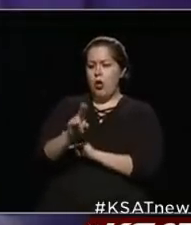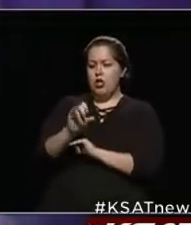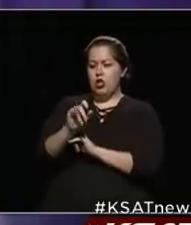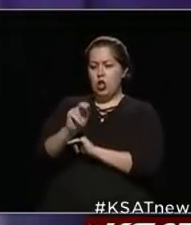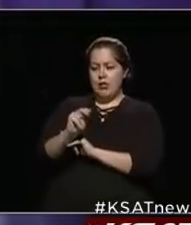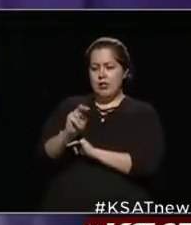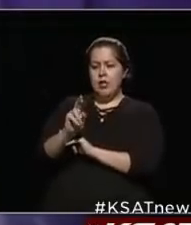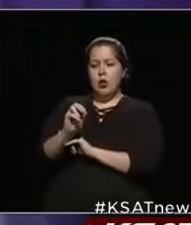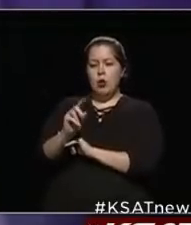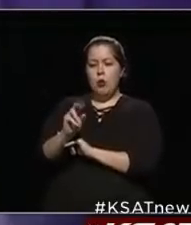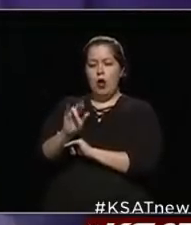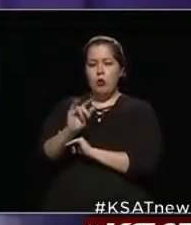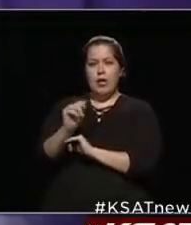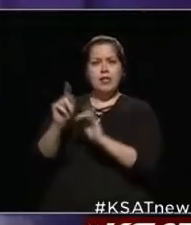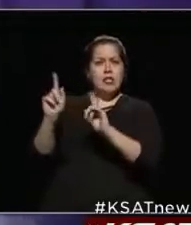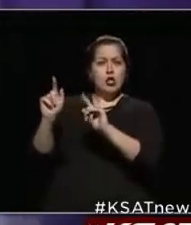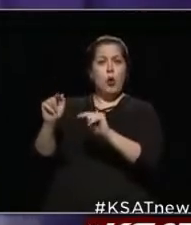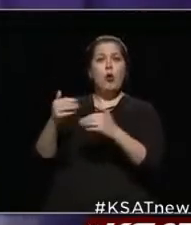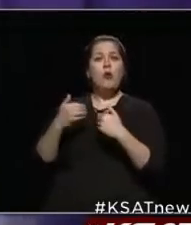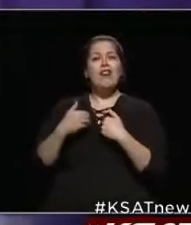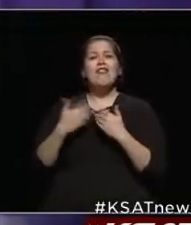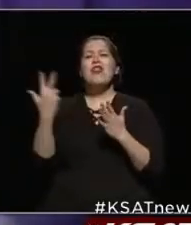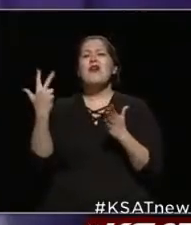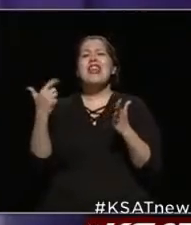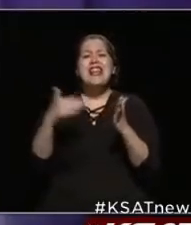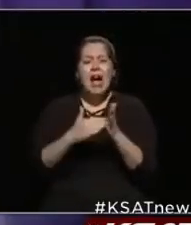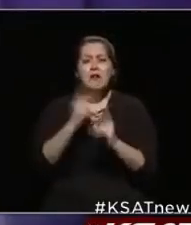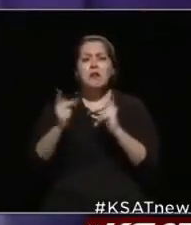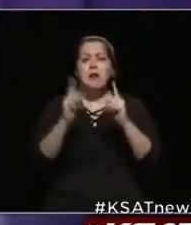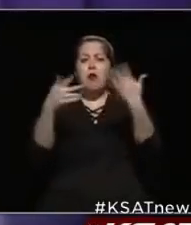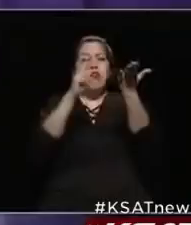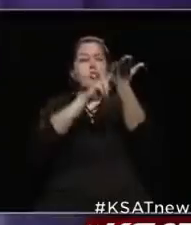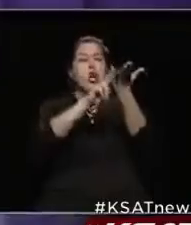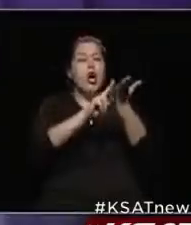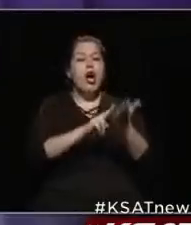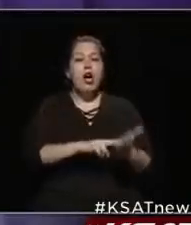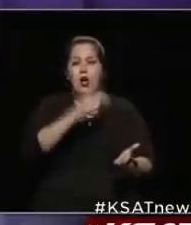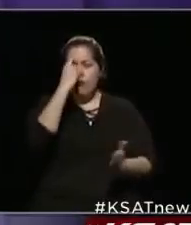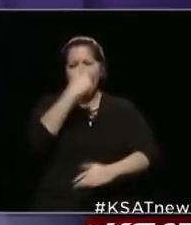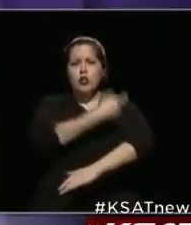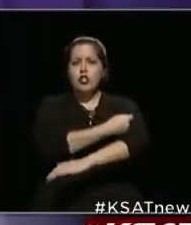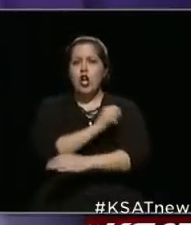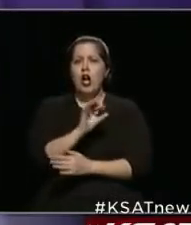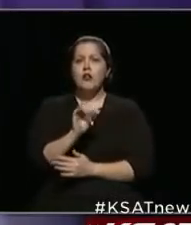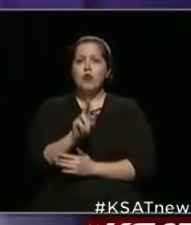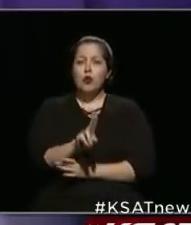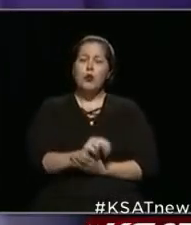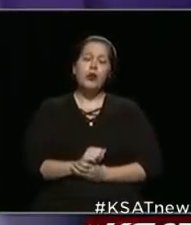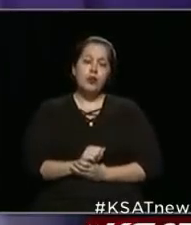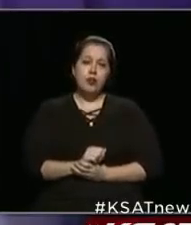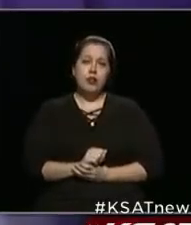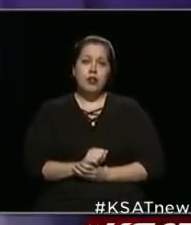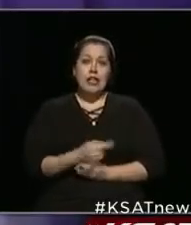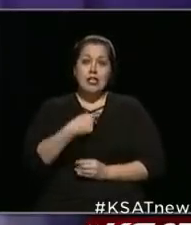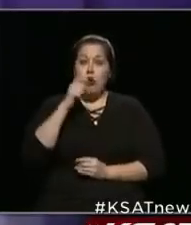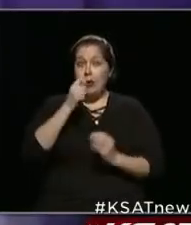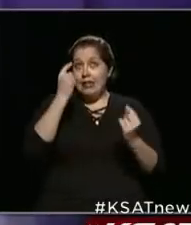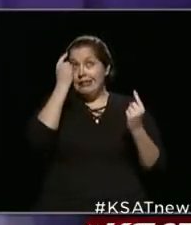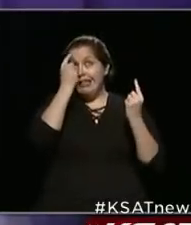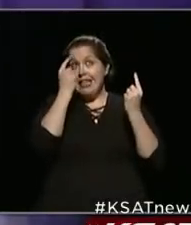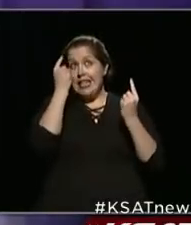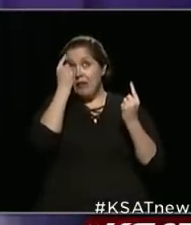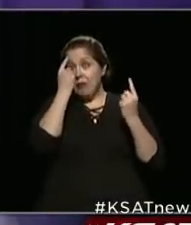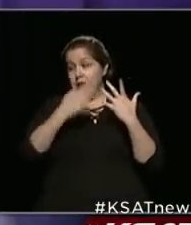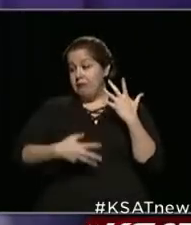coming out, and we've had 3,000 people already sign up to get their flu shots, so we need to think about